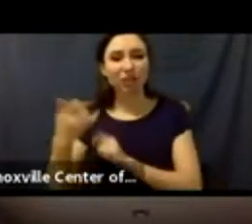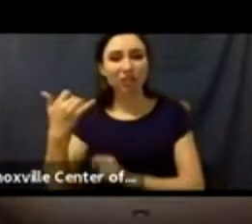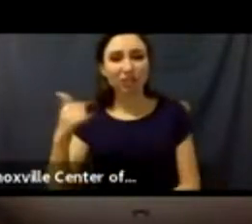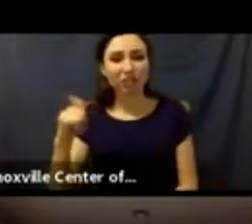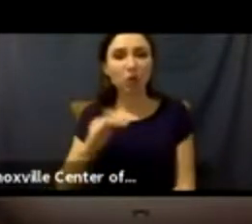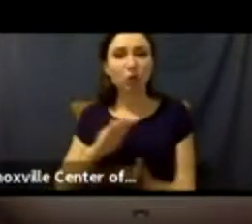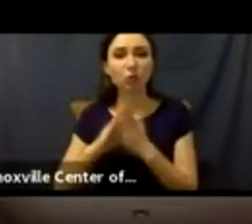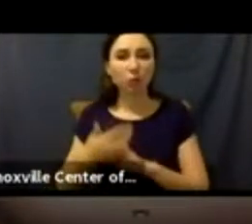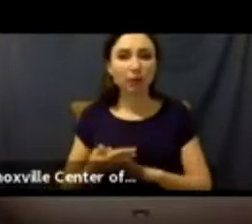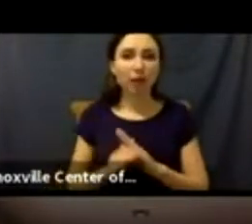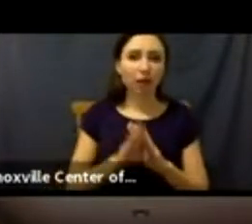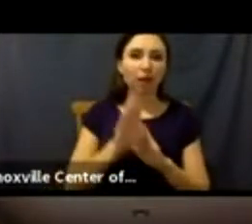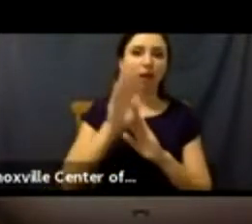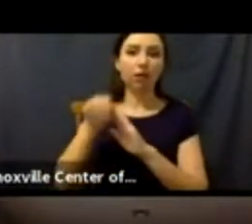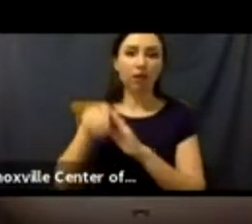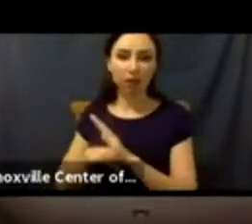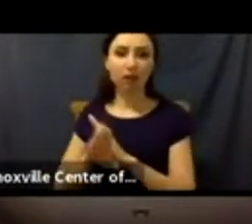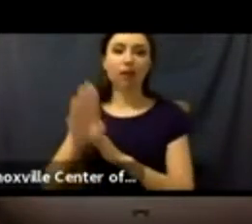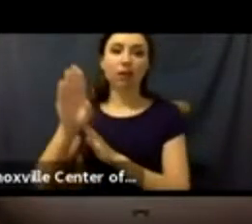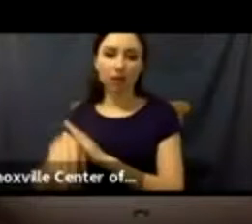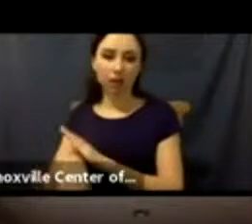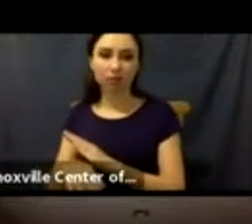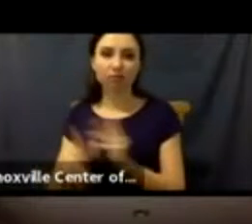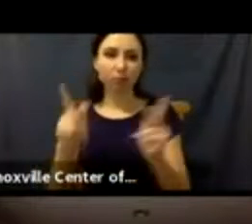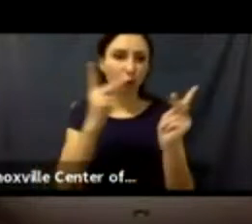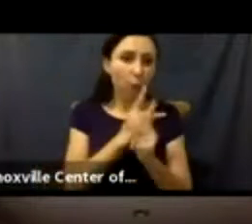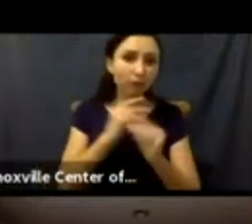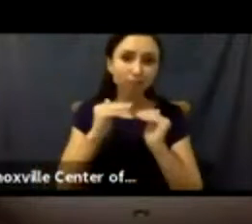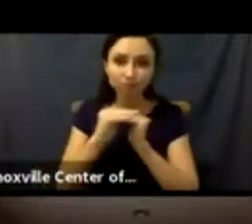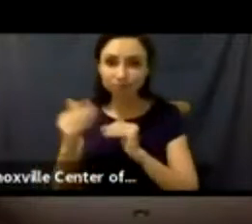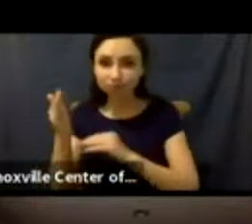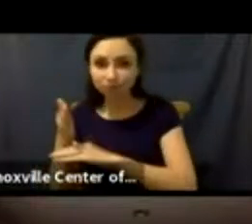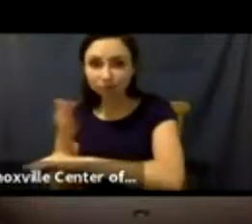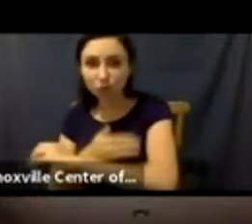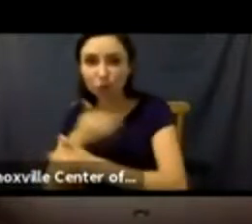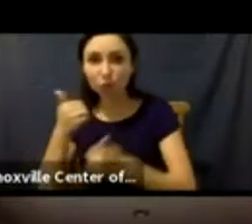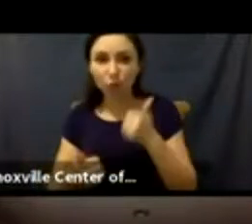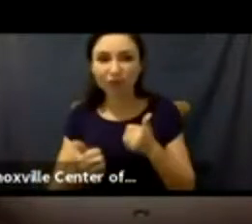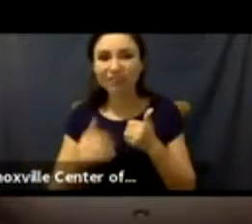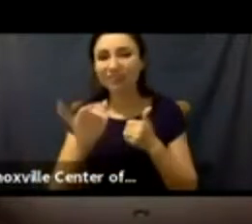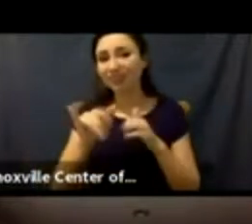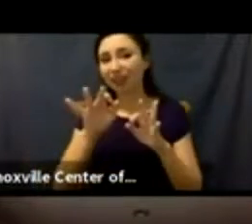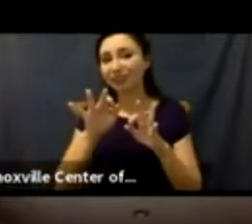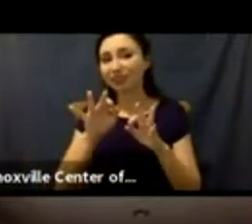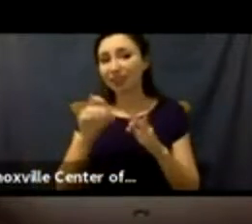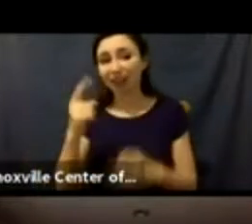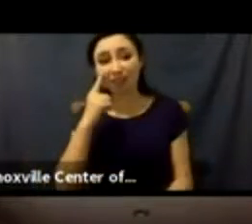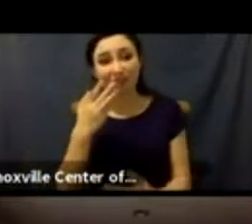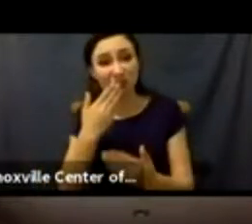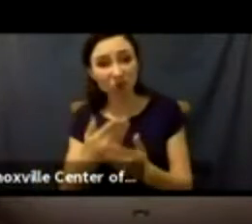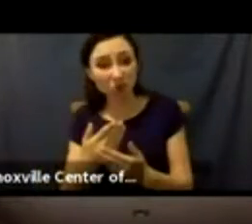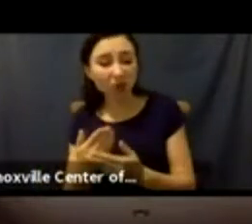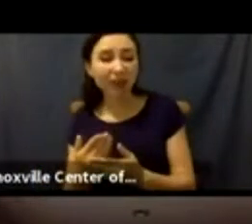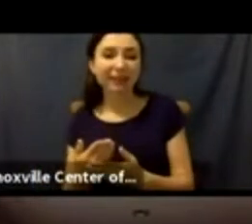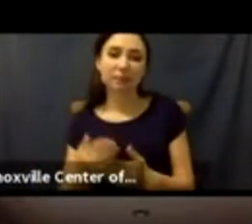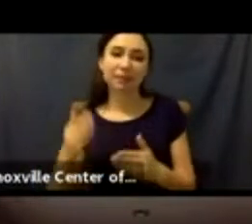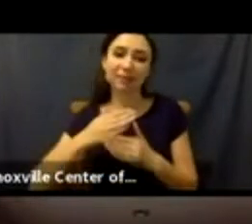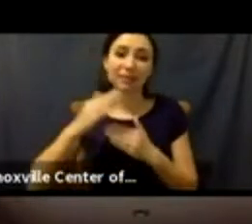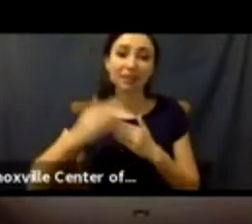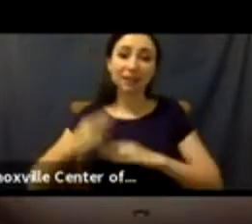more, worsening, stable, or improving, but it's still going to be at the end of the day, this will fall to